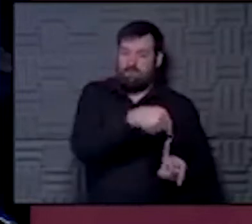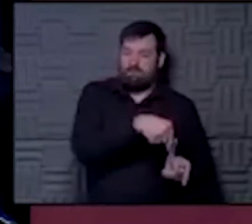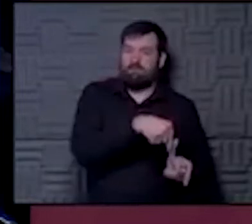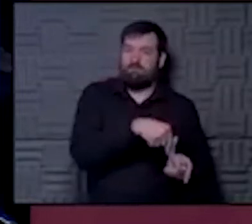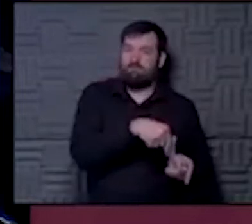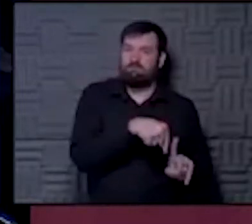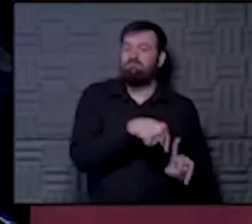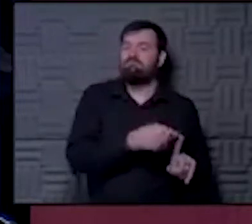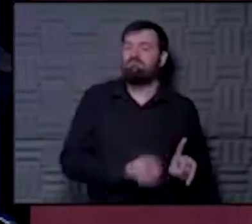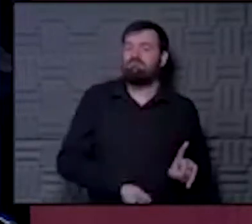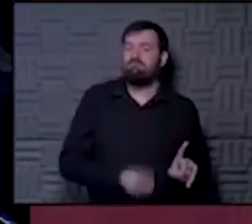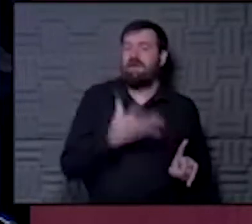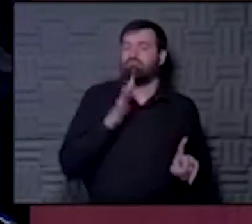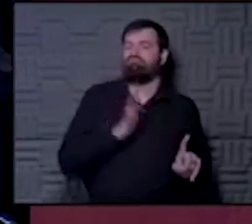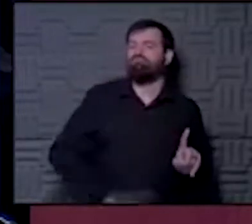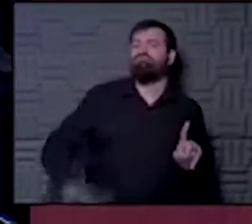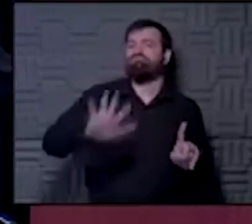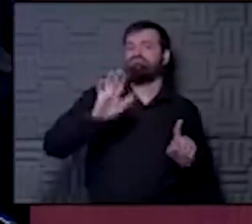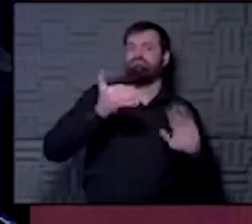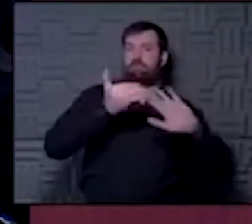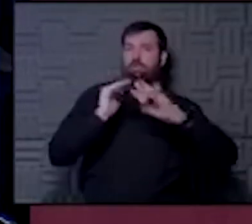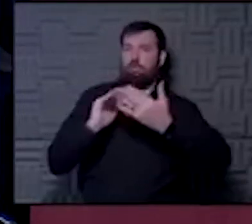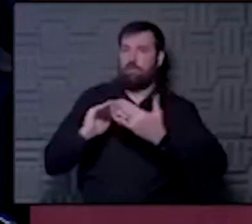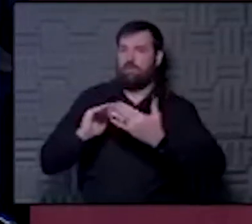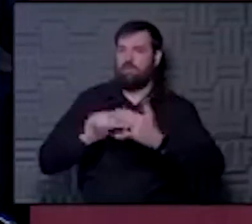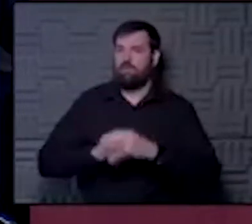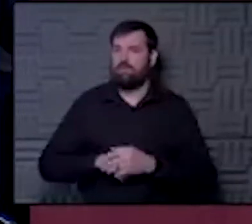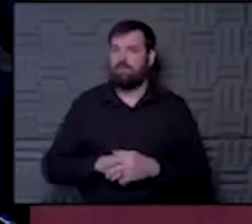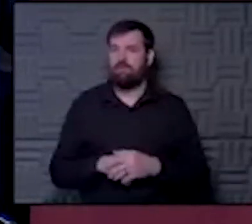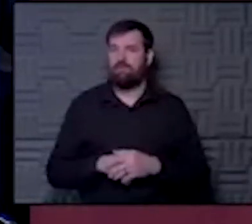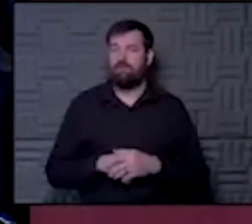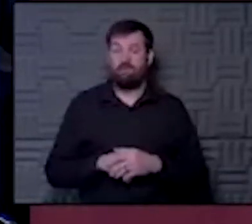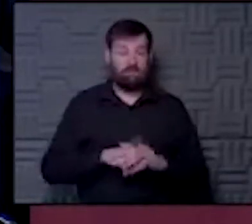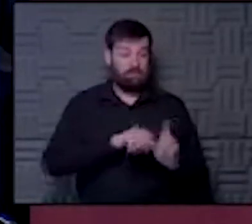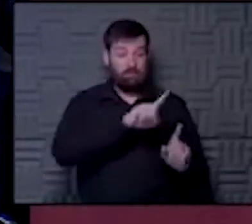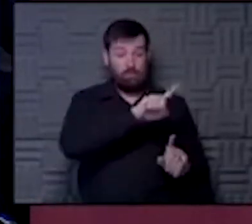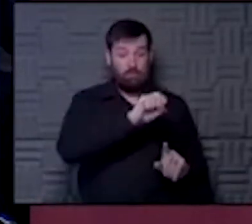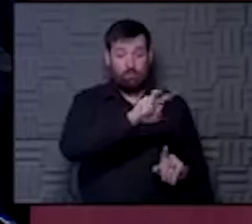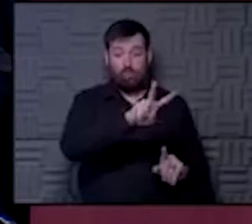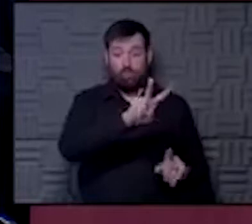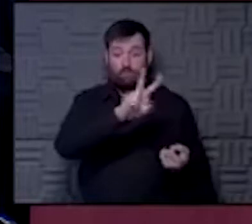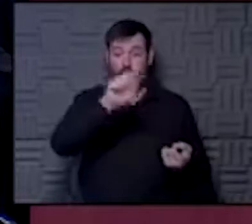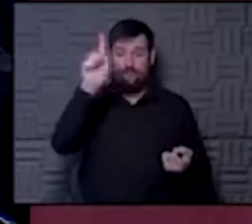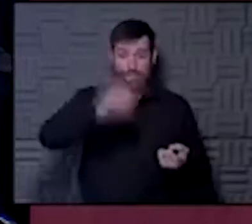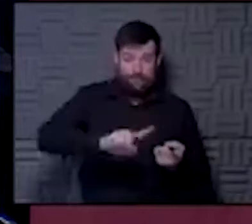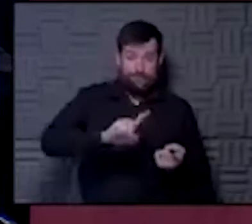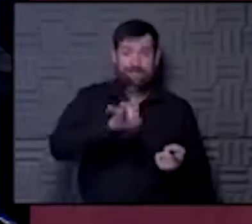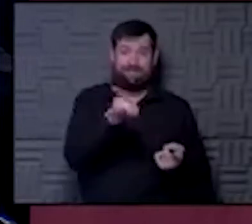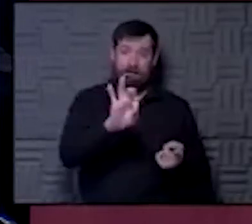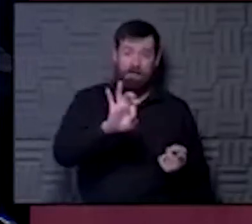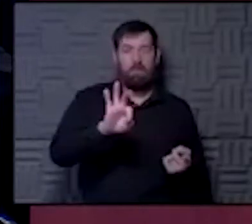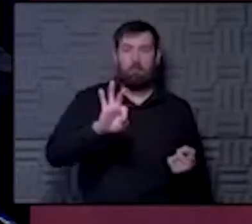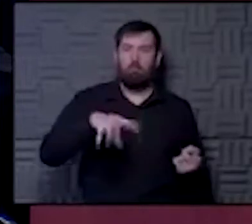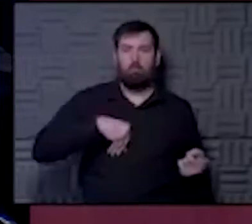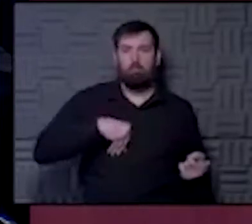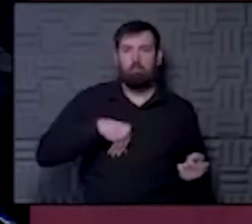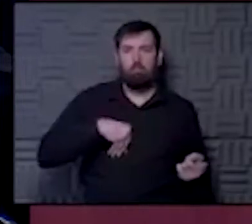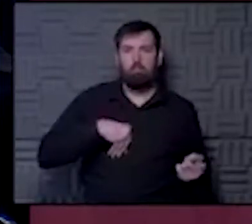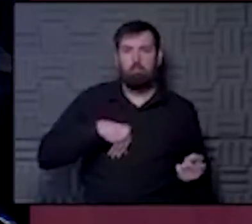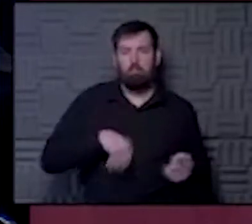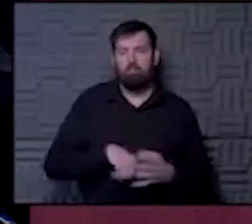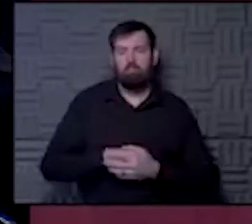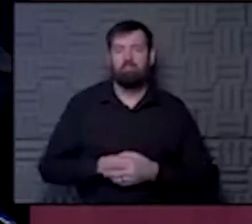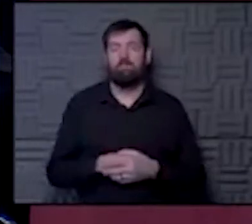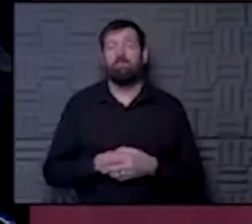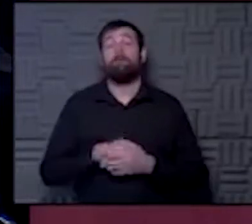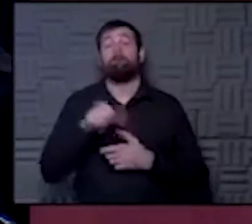us a barometer of how things are going on in the community at any one time. And to be down from 102 to 89, we'll take that. Yeah. I